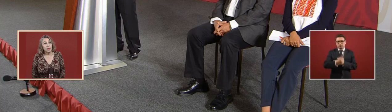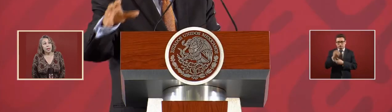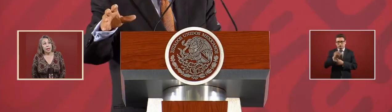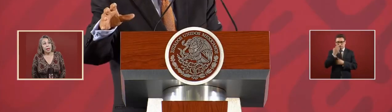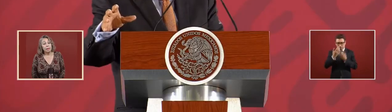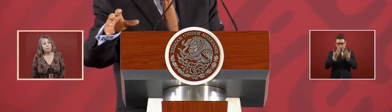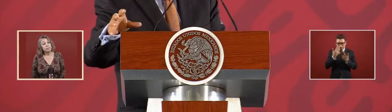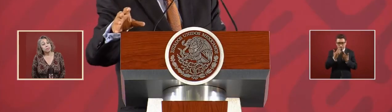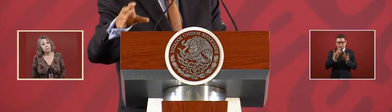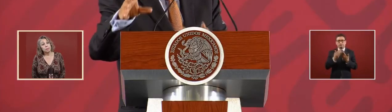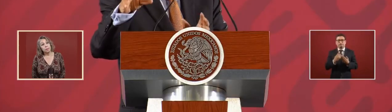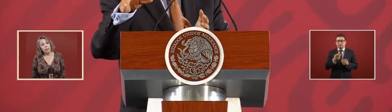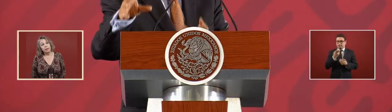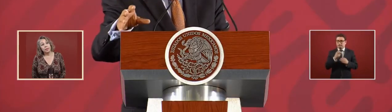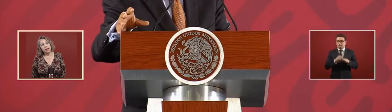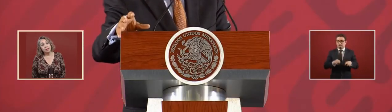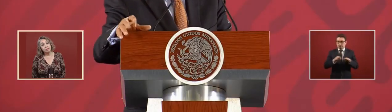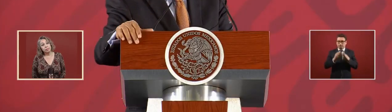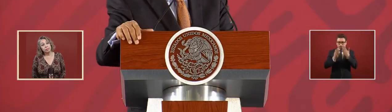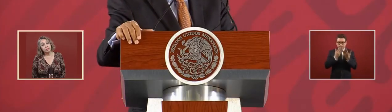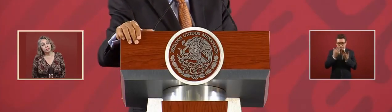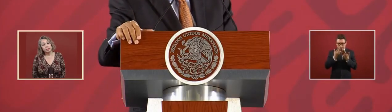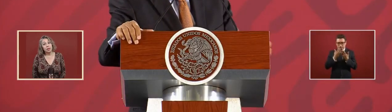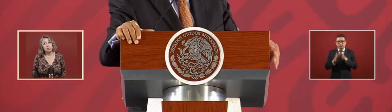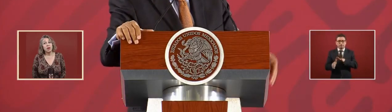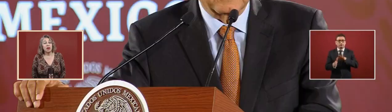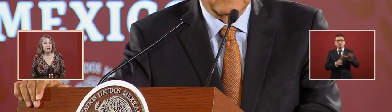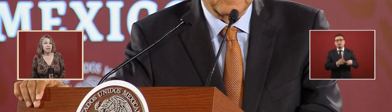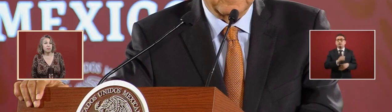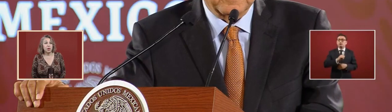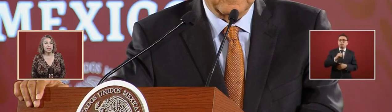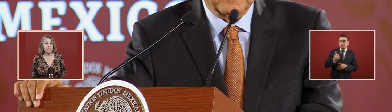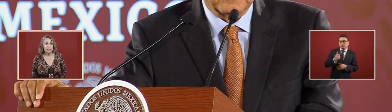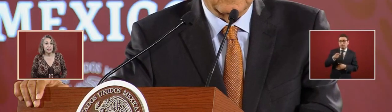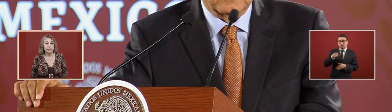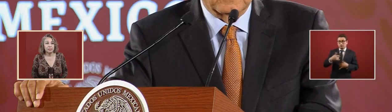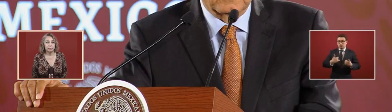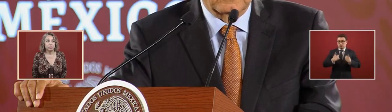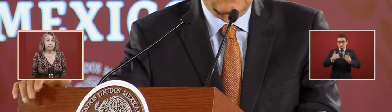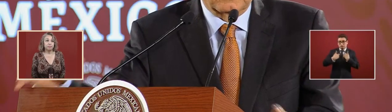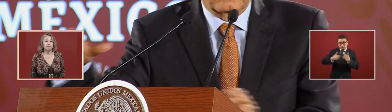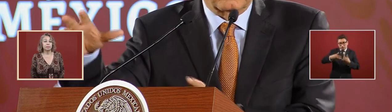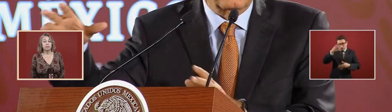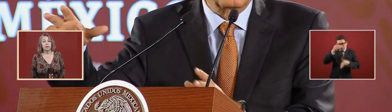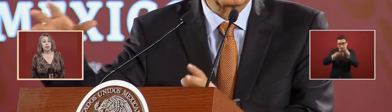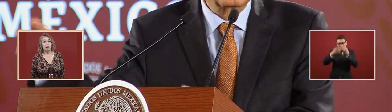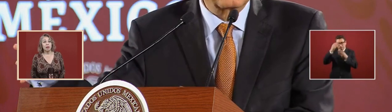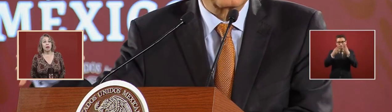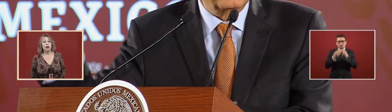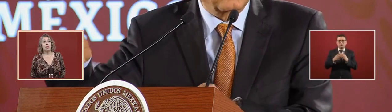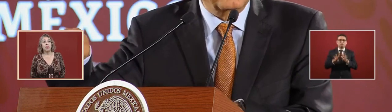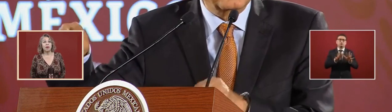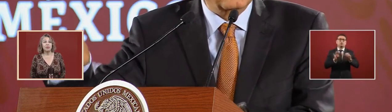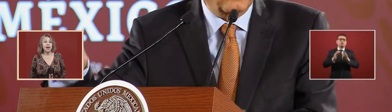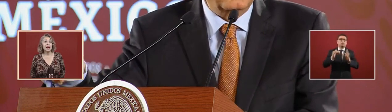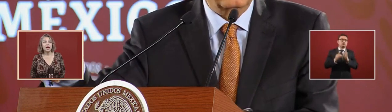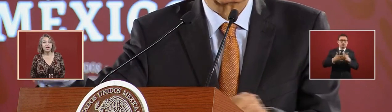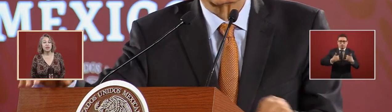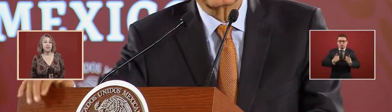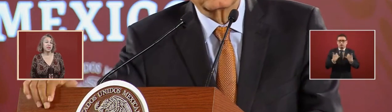Luego, and then, los aprendices, regarding the apprentices, alrededor de 900,000